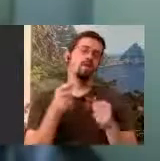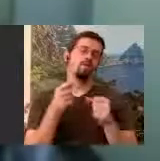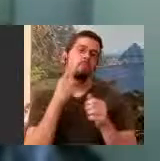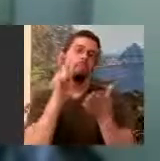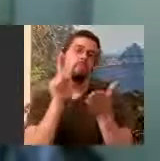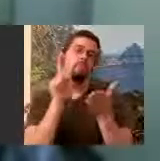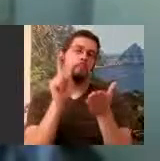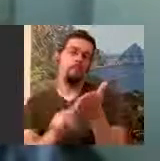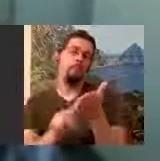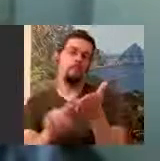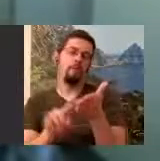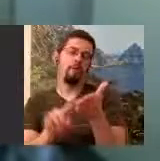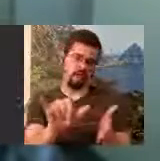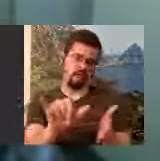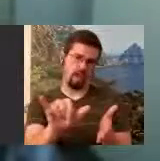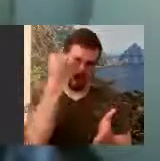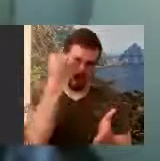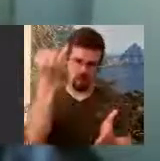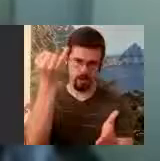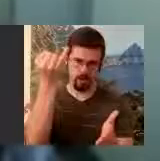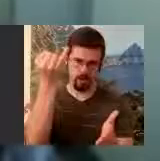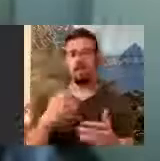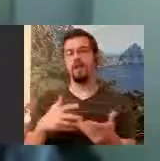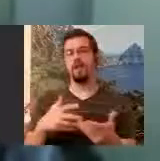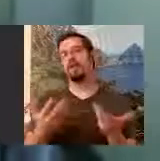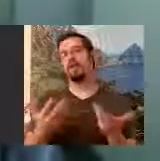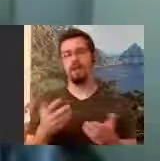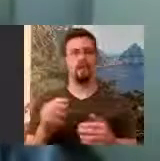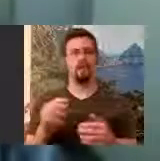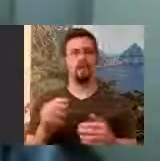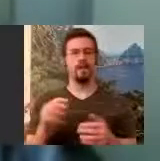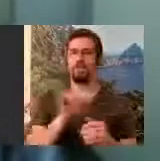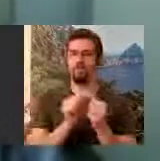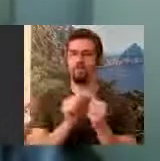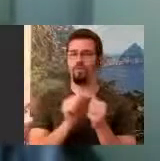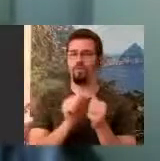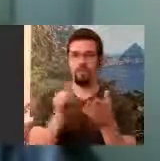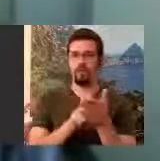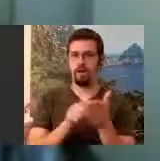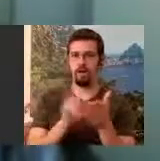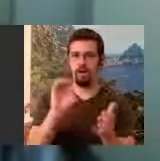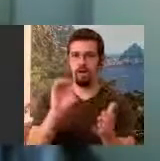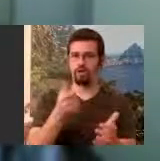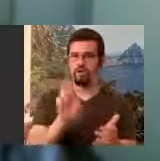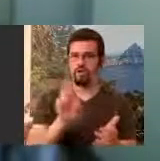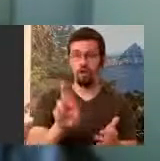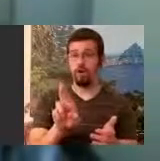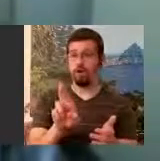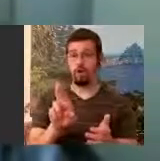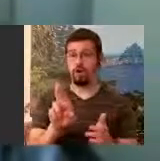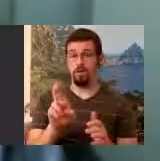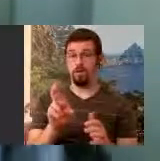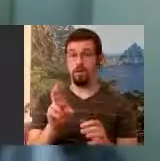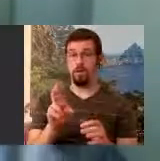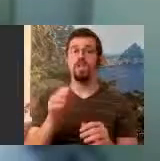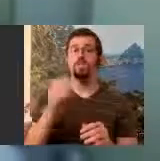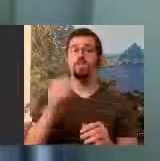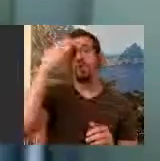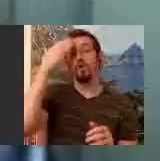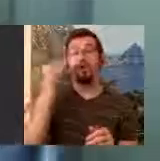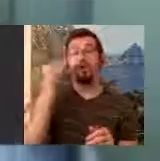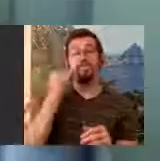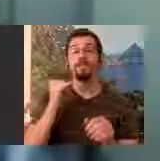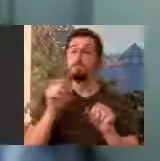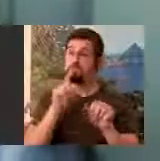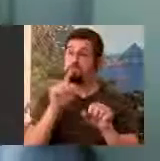that possibility. Of course, it is like SignWriting OGR. You cannot completely know if it is possible if you don't go